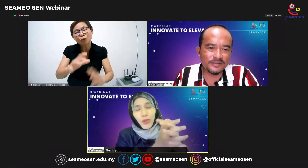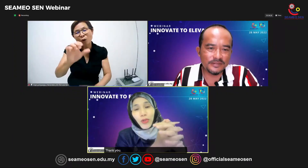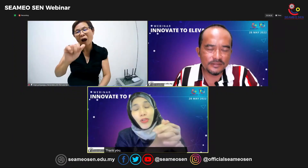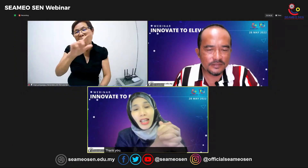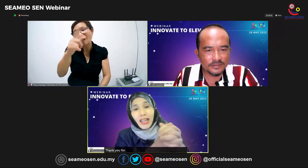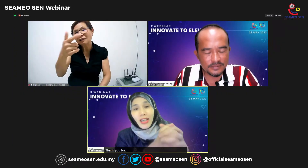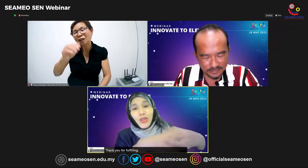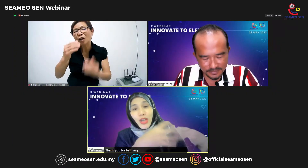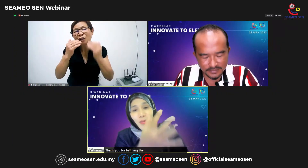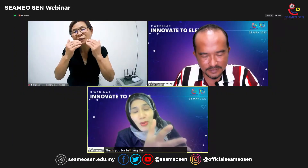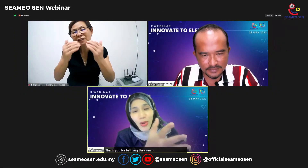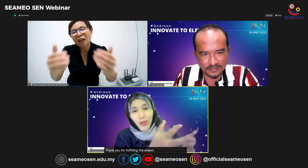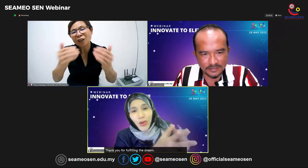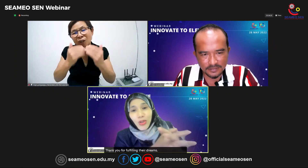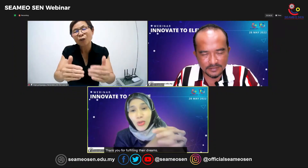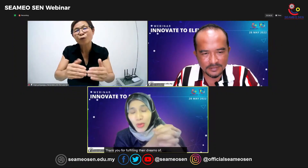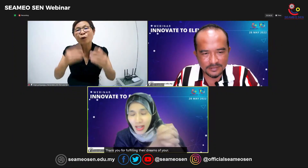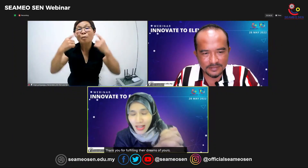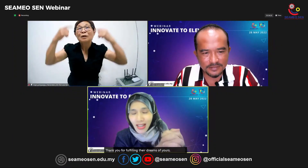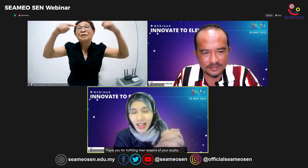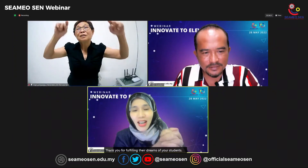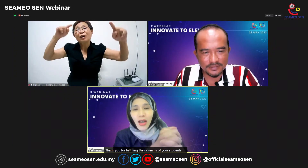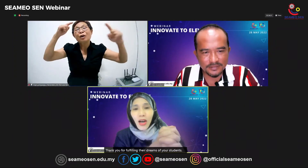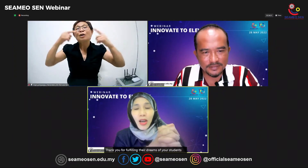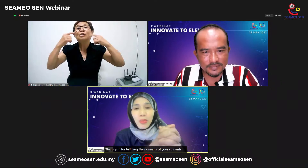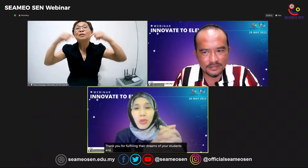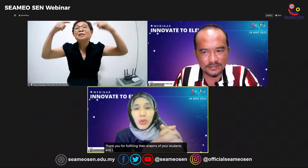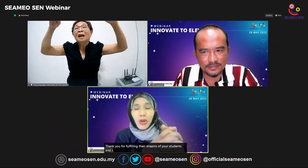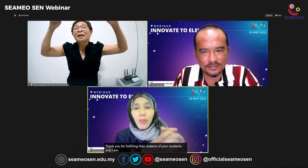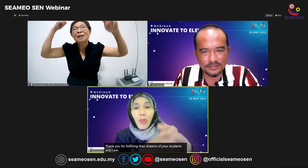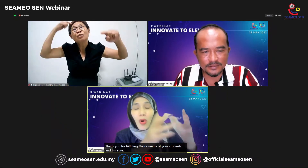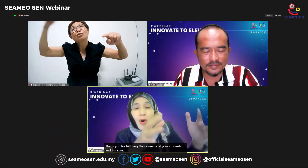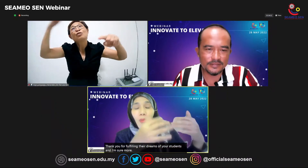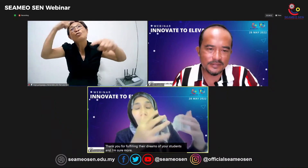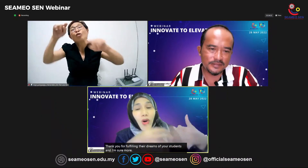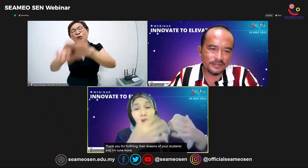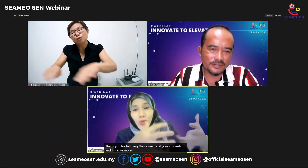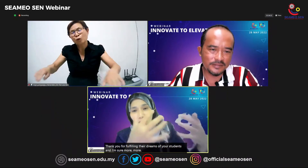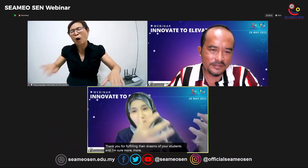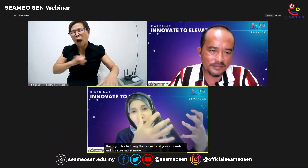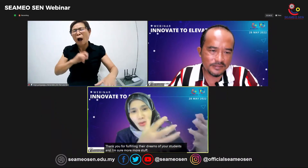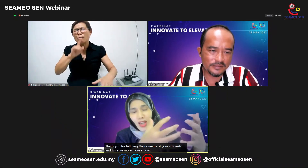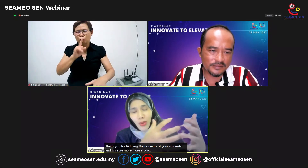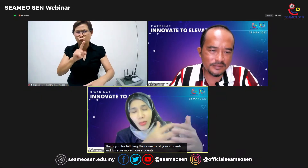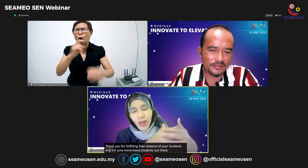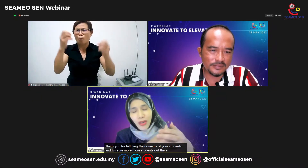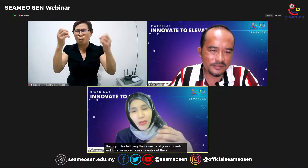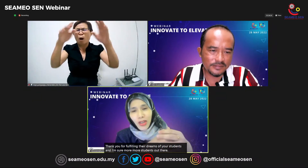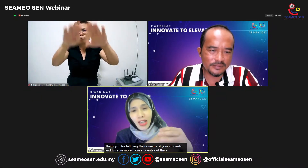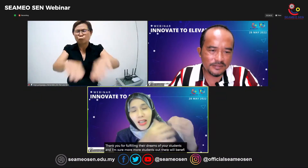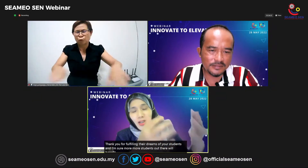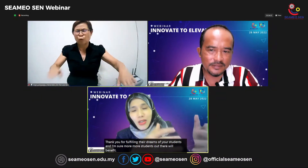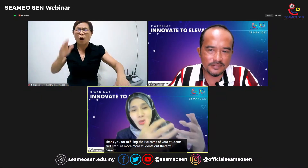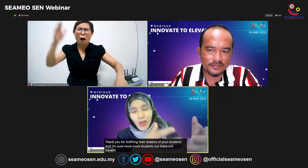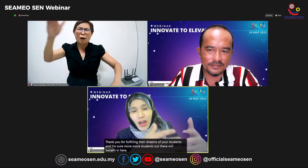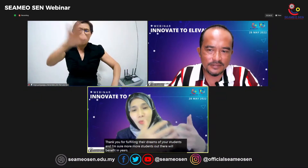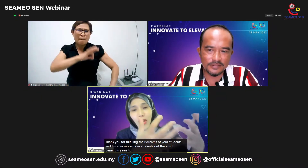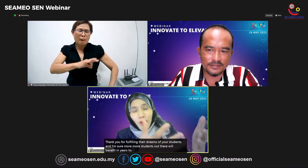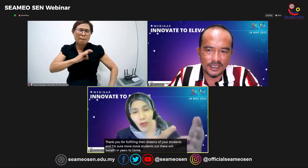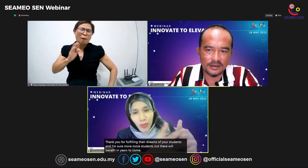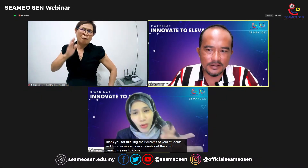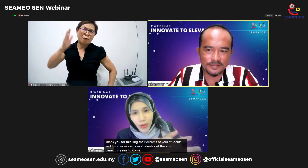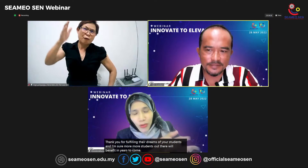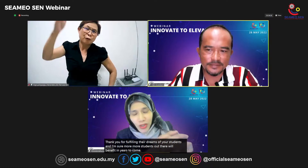you for fulfilling the dreams of your students, and I'm sure more students out there will benefit in years to